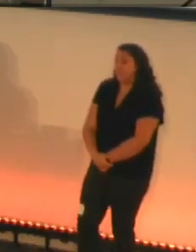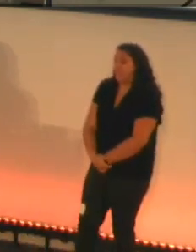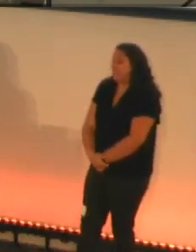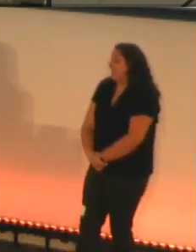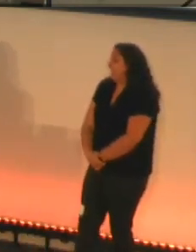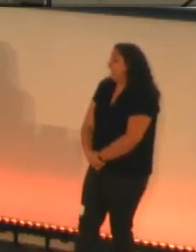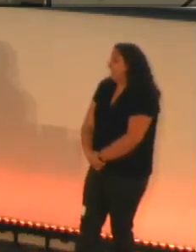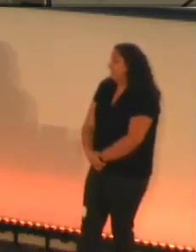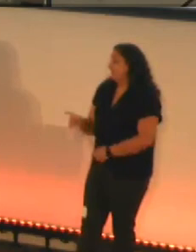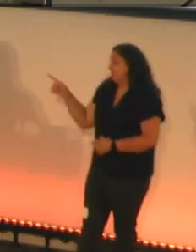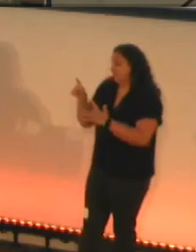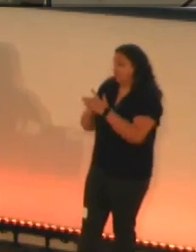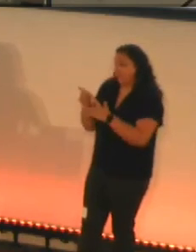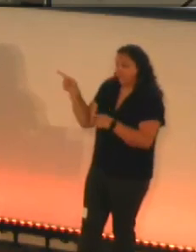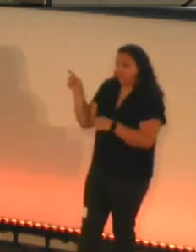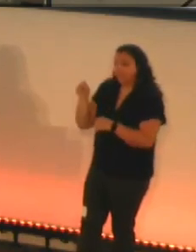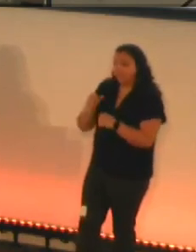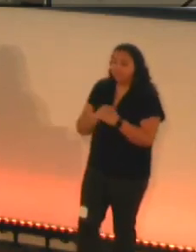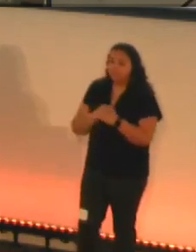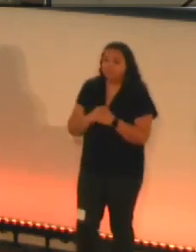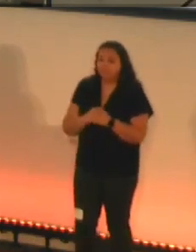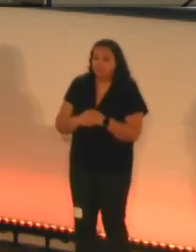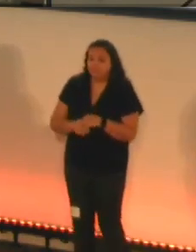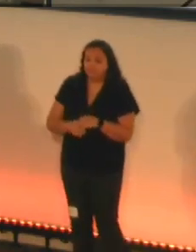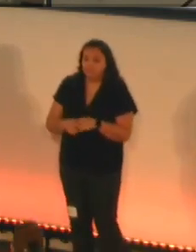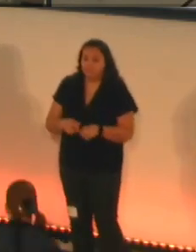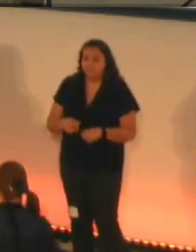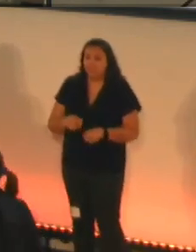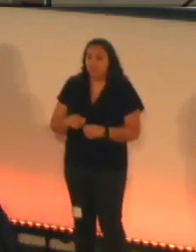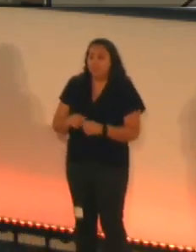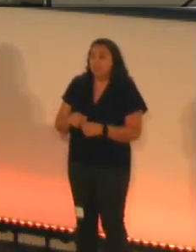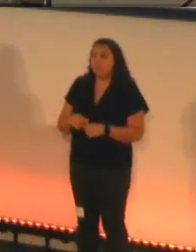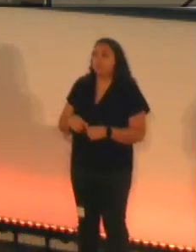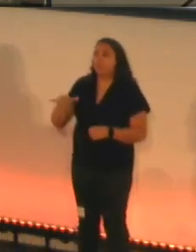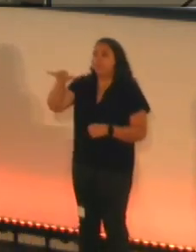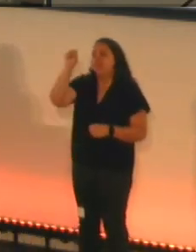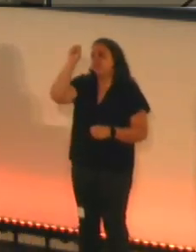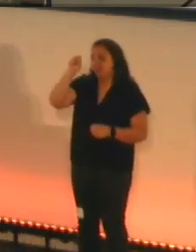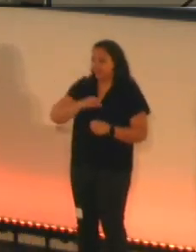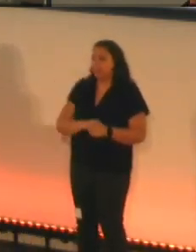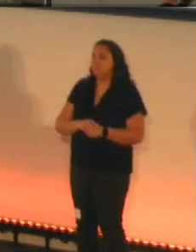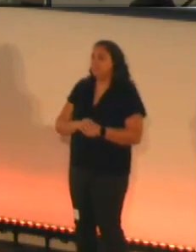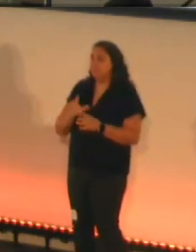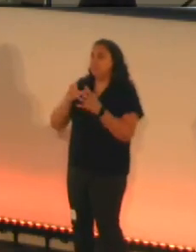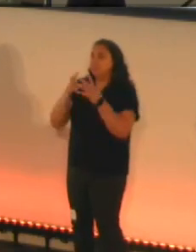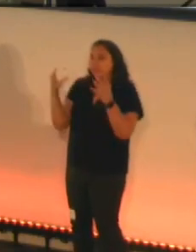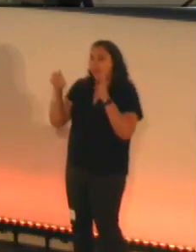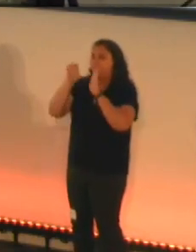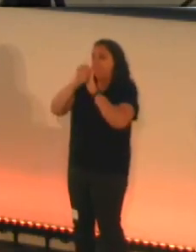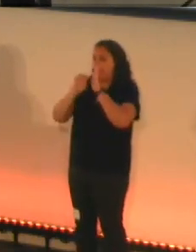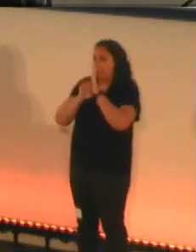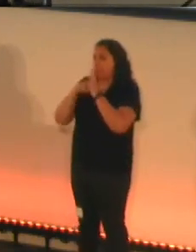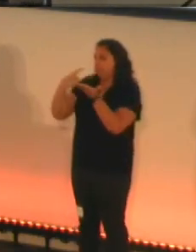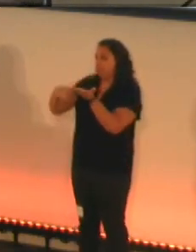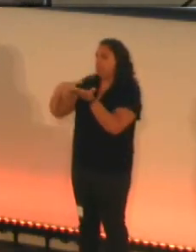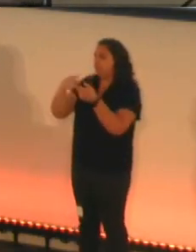Do you want to start off? Yeah, I could start us off. Okay, so in short answer, yes, very, very much so. There was a lot of ethical discussions that were brought up for